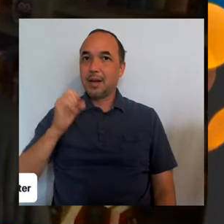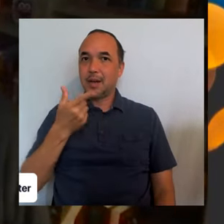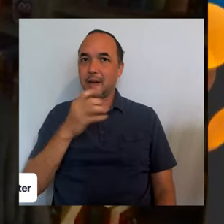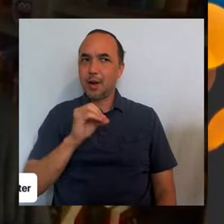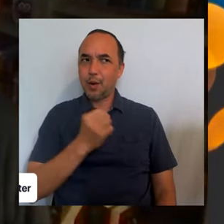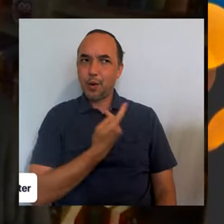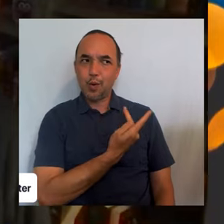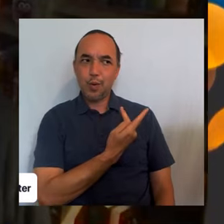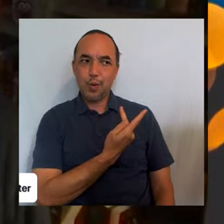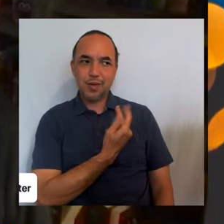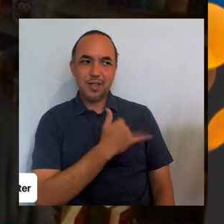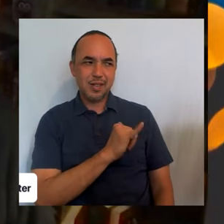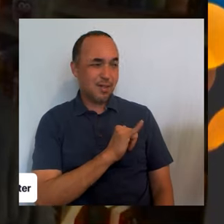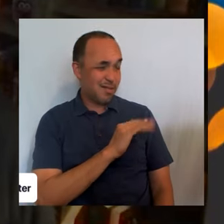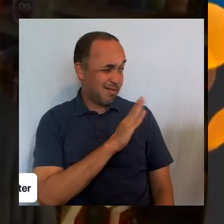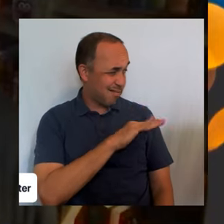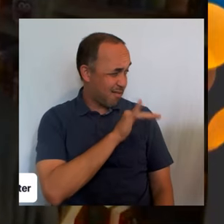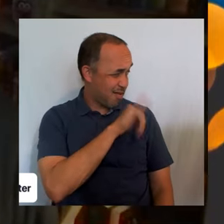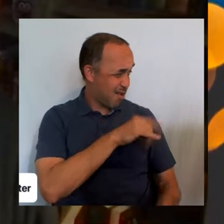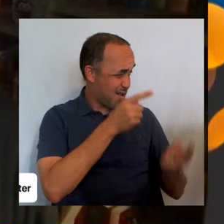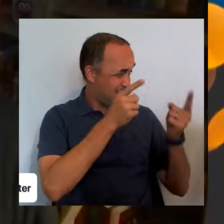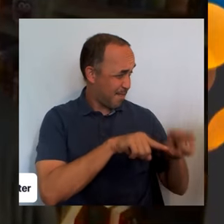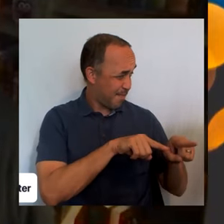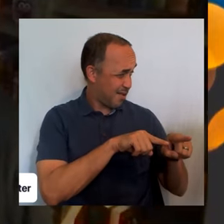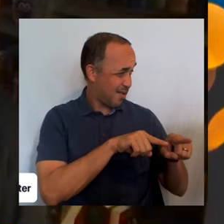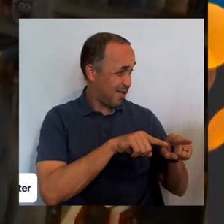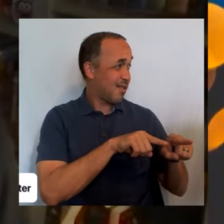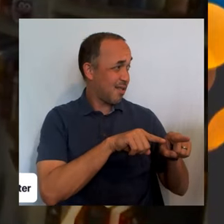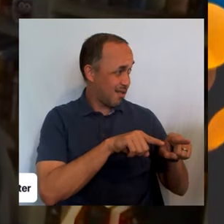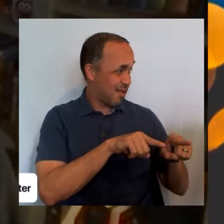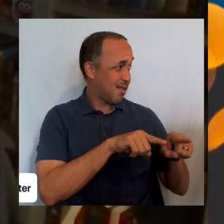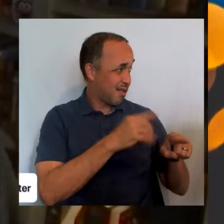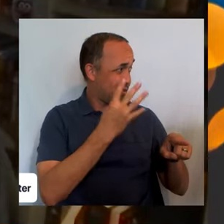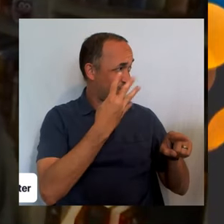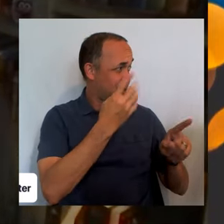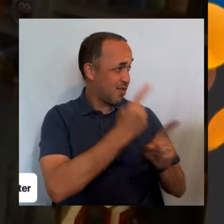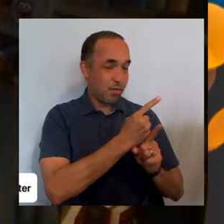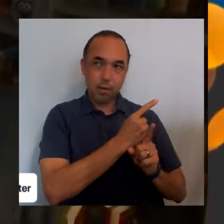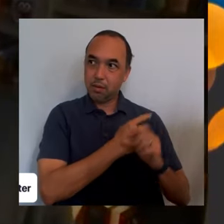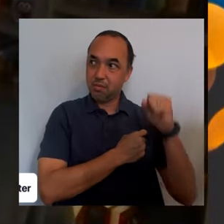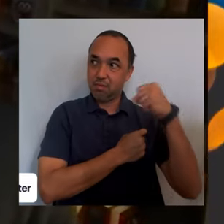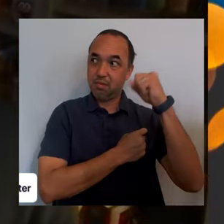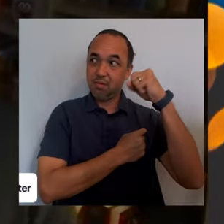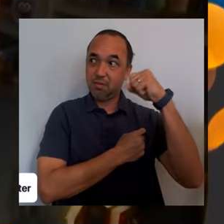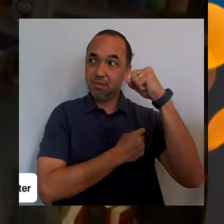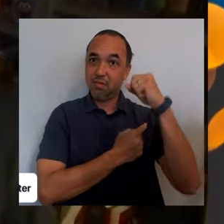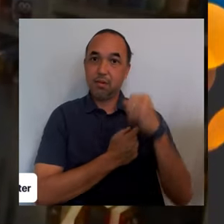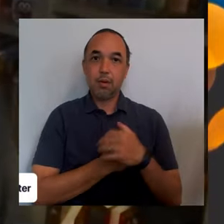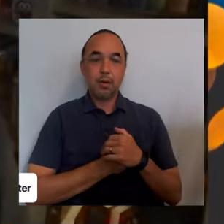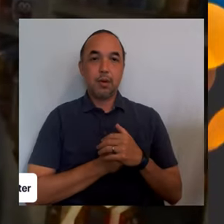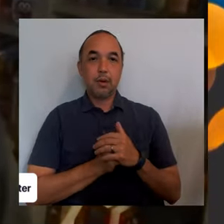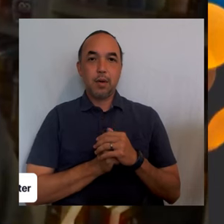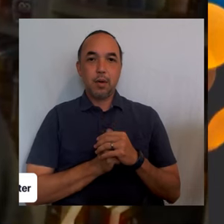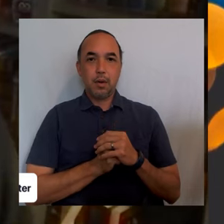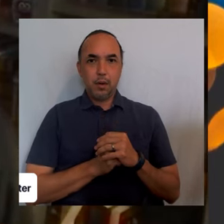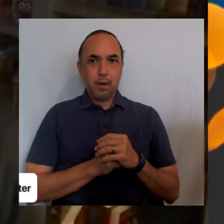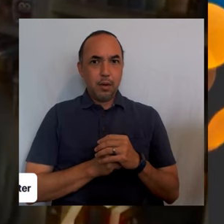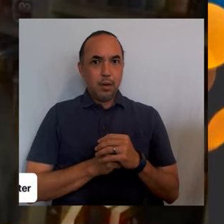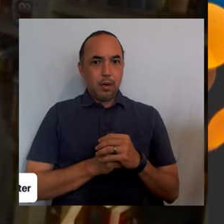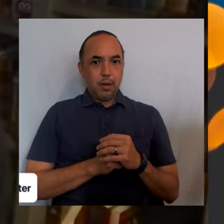You know, did that really happen? That crazy, right? Oh man, yeah, it was really,